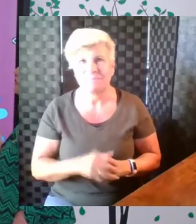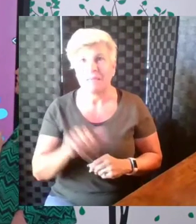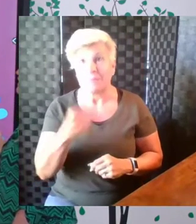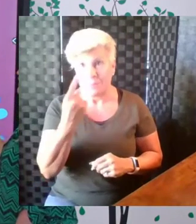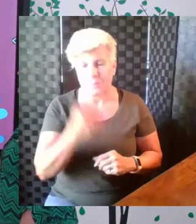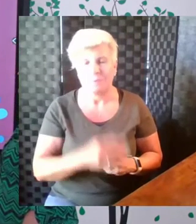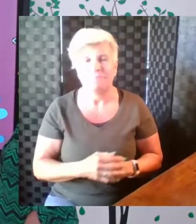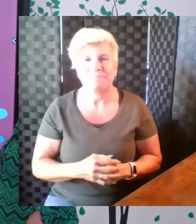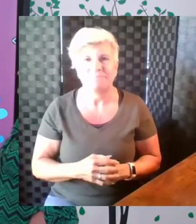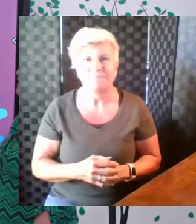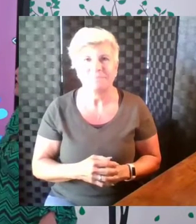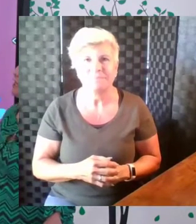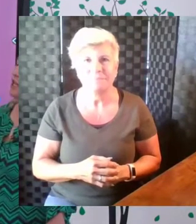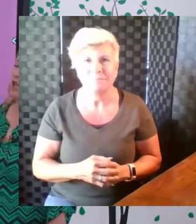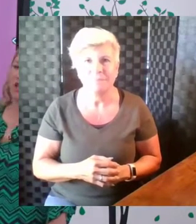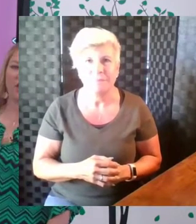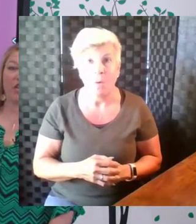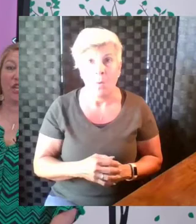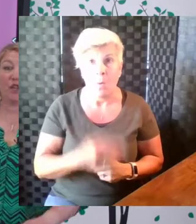one.